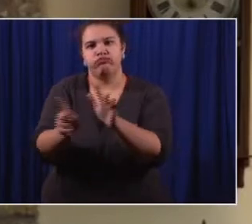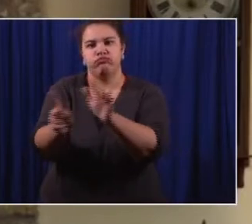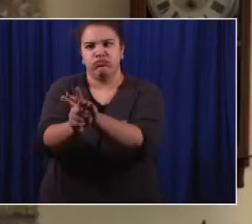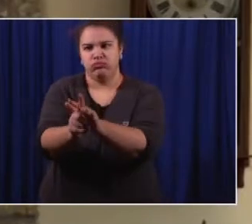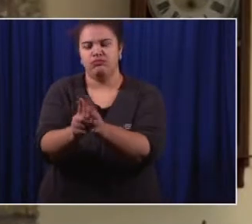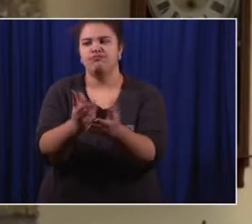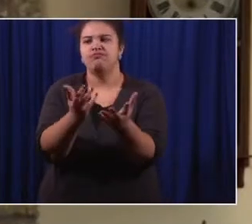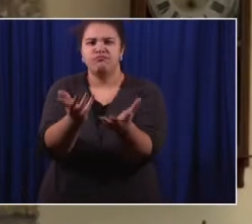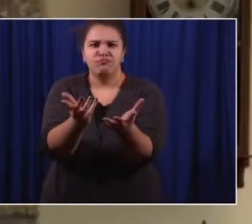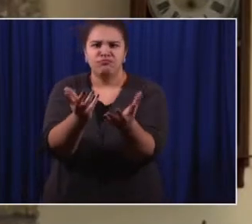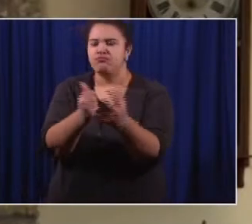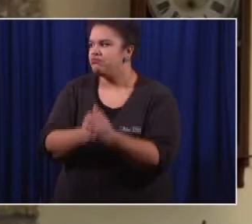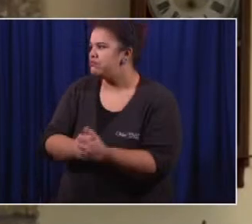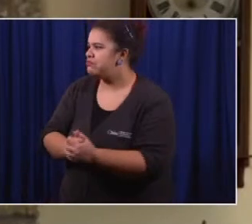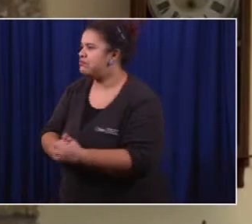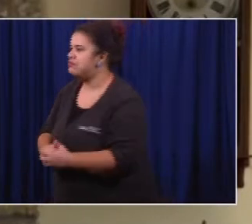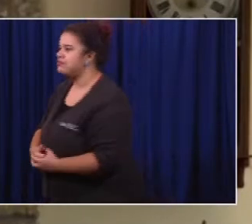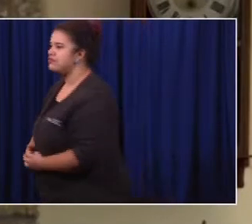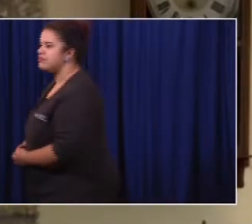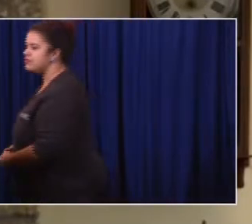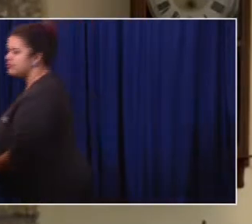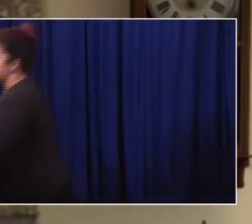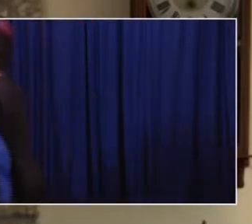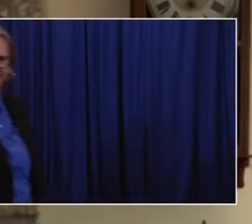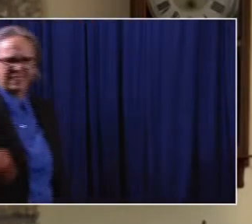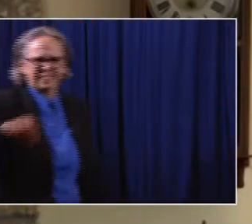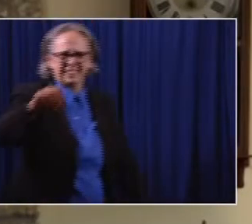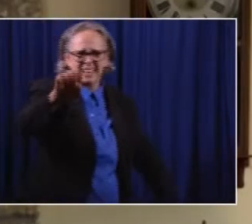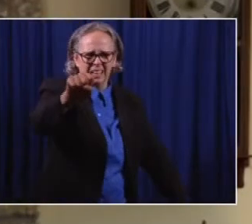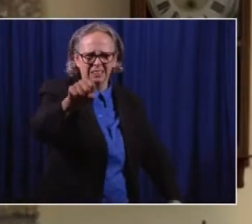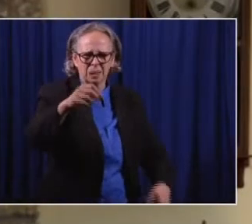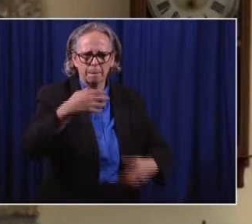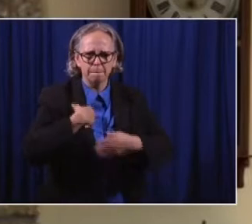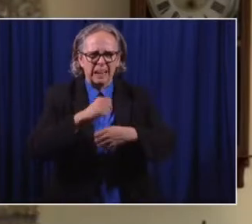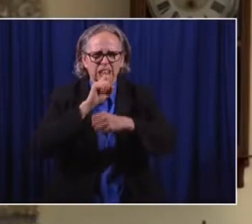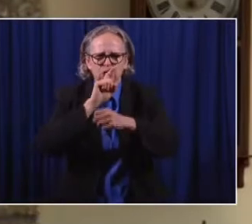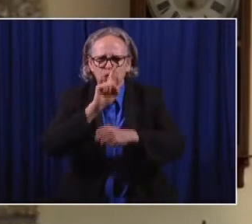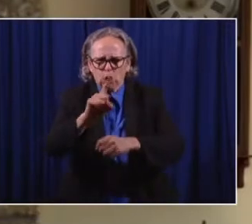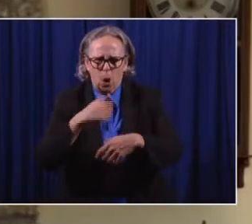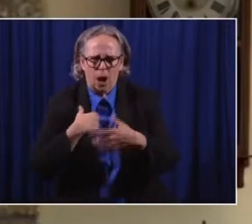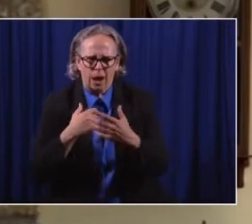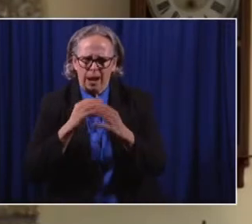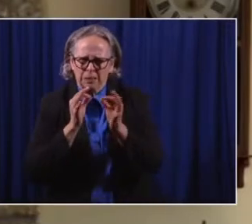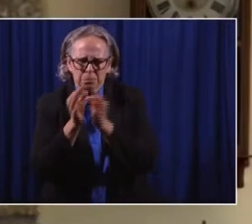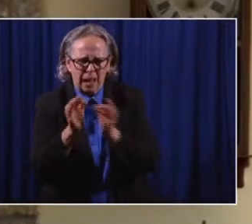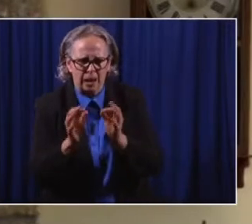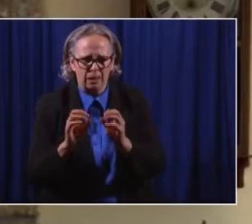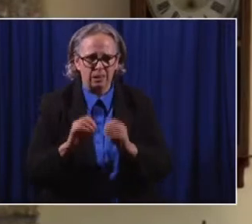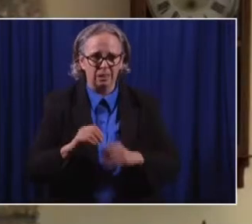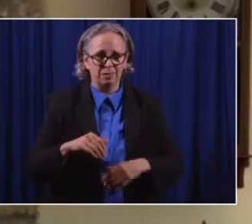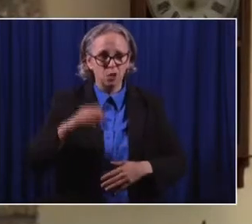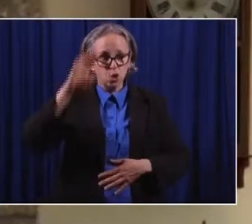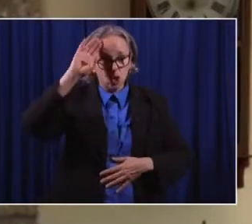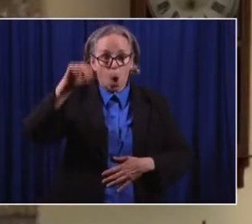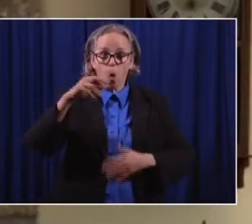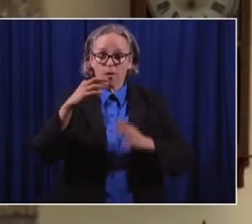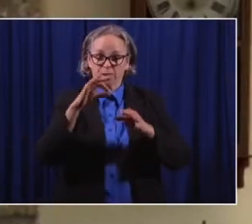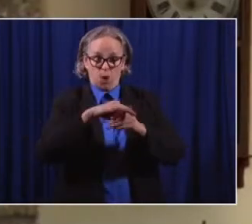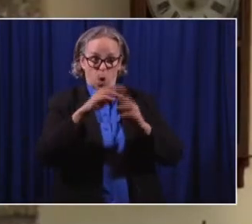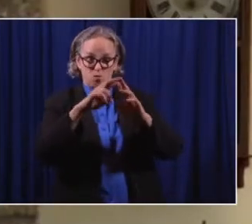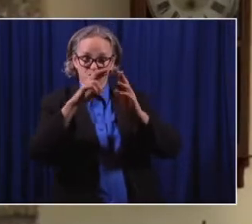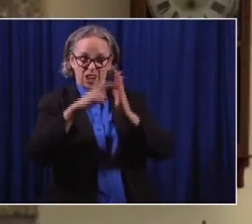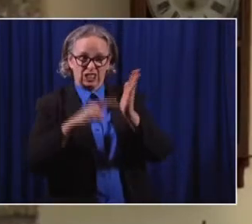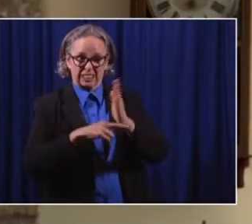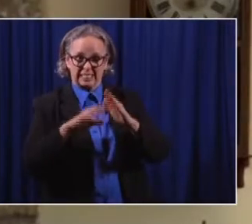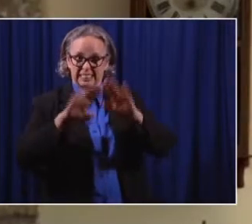sure I explain it because it was not part of the voter registration system, really. It does not even come under the Secretary of State. I'm sure